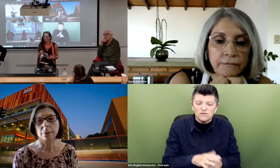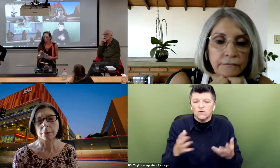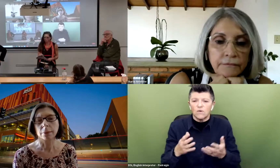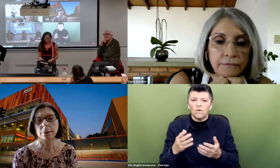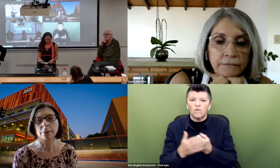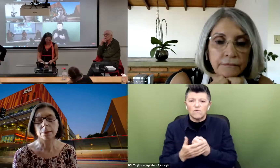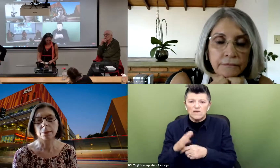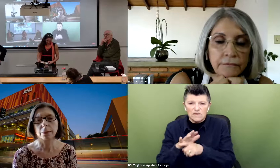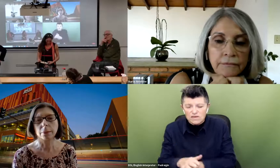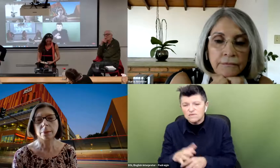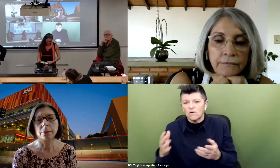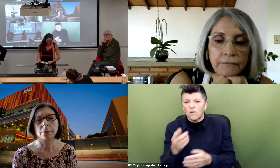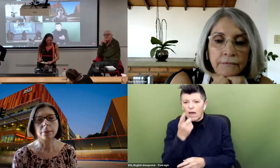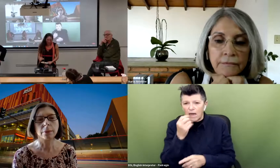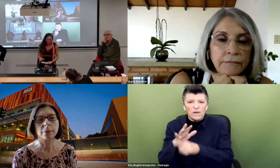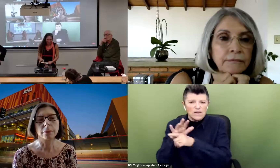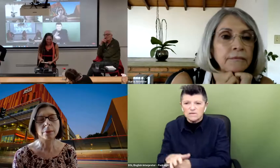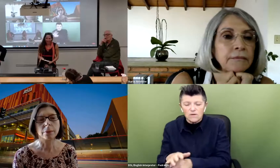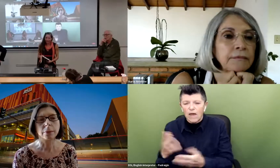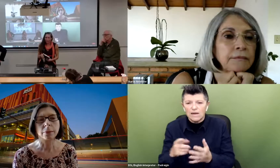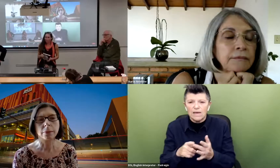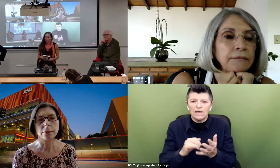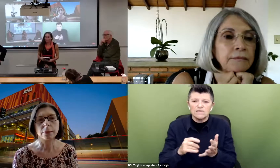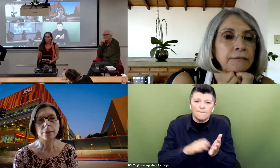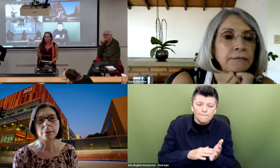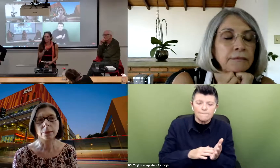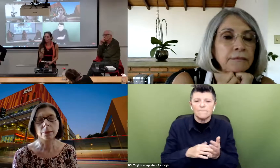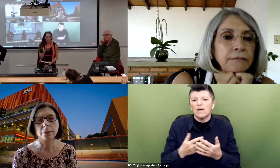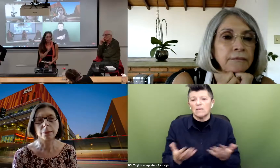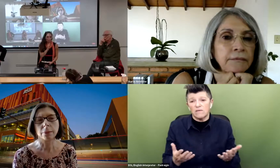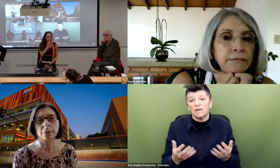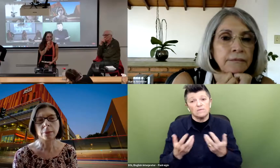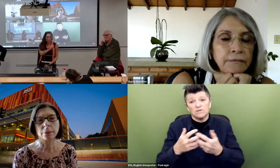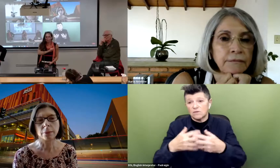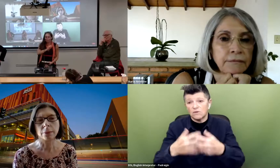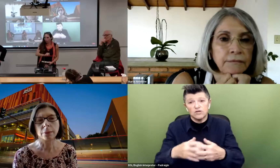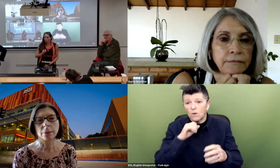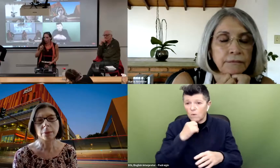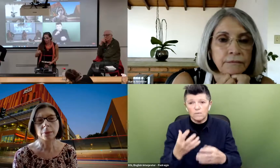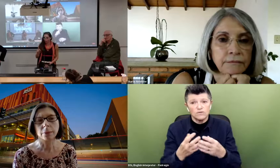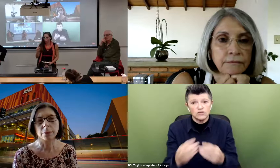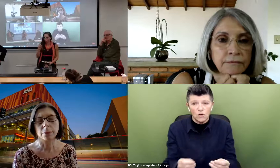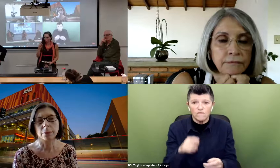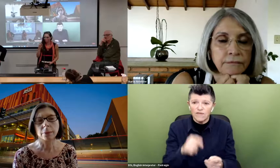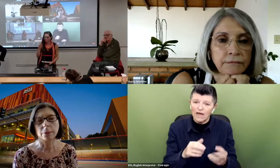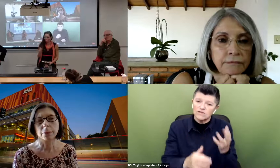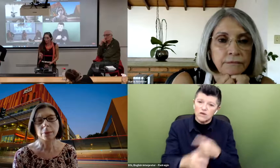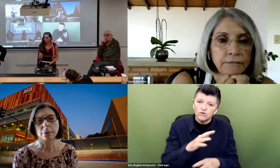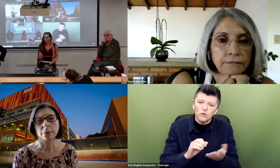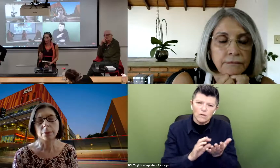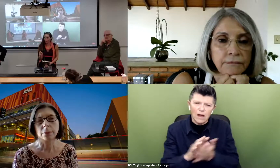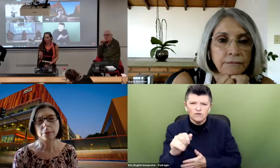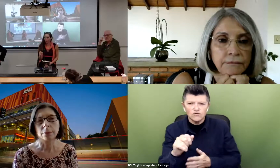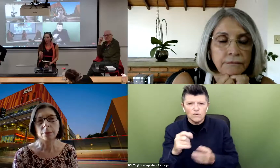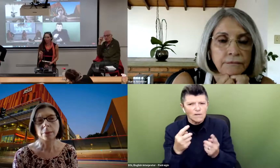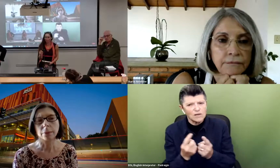ableist or any of those isms, then the technology is not going to solve that social cultural